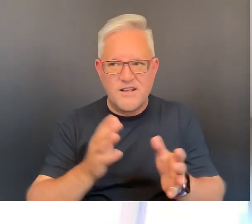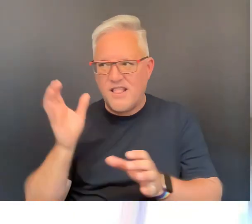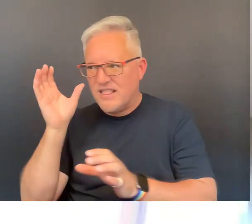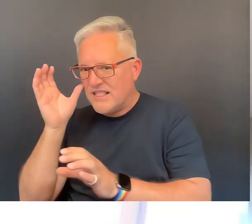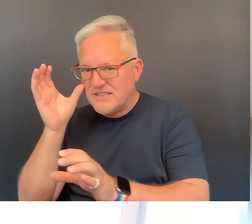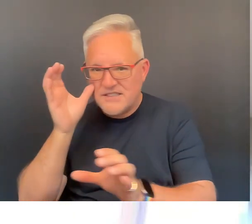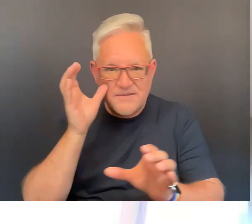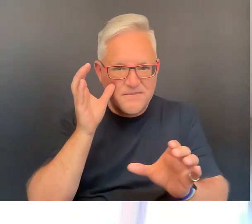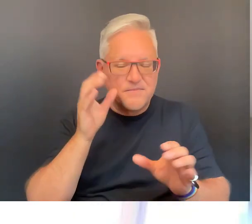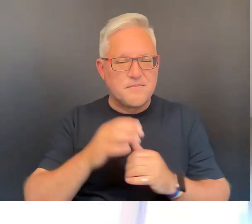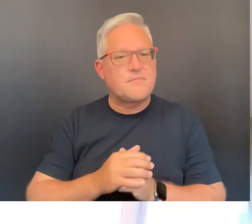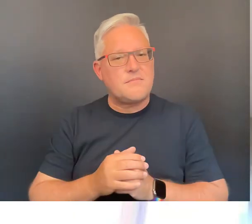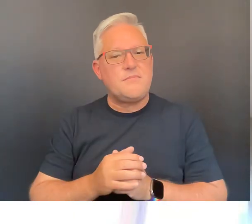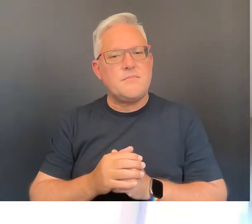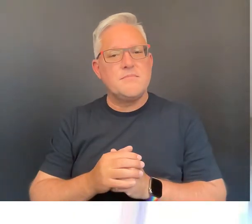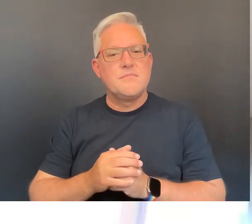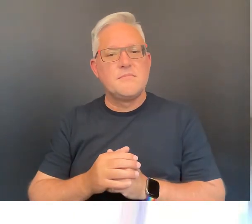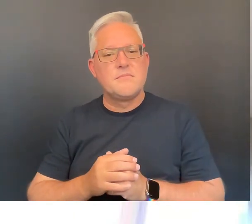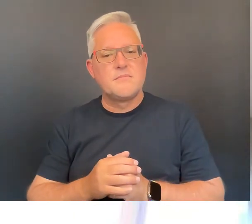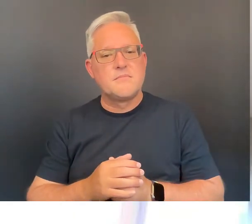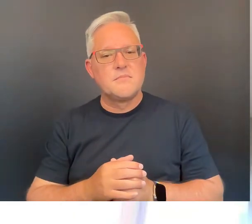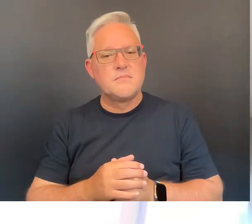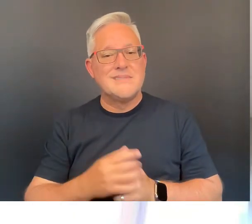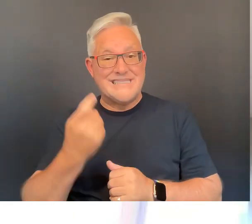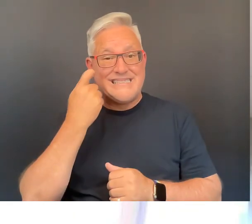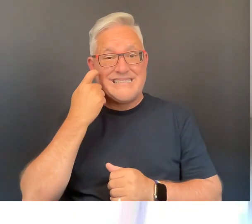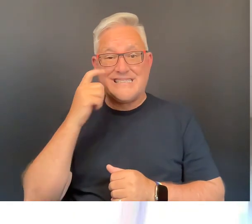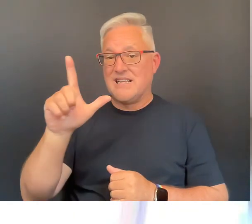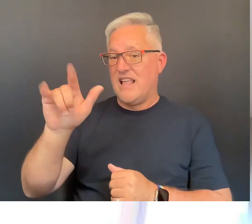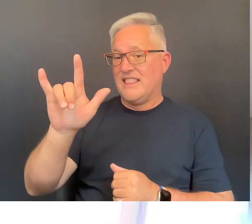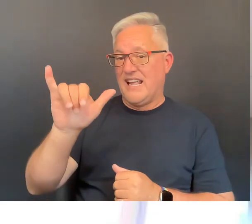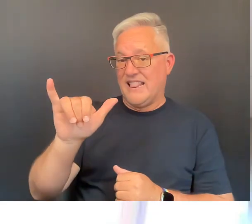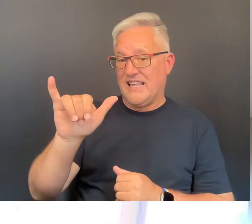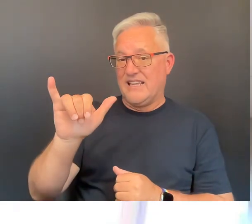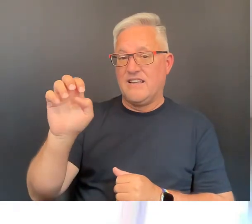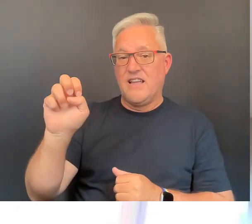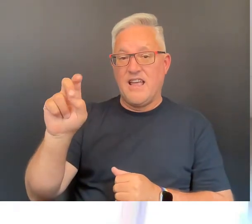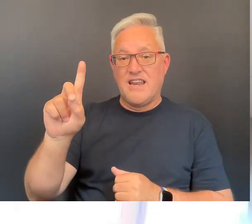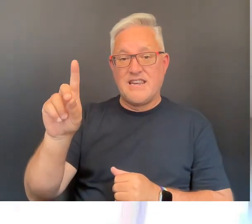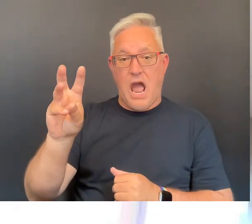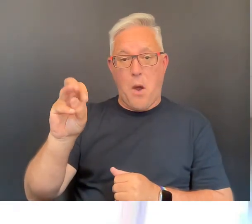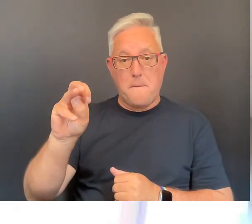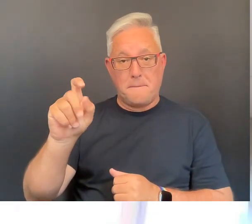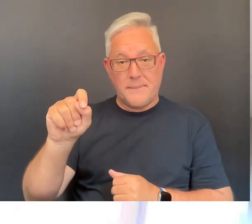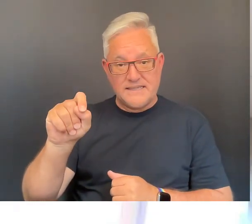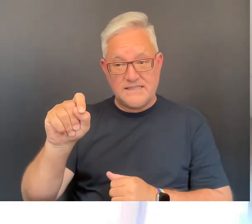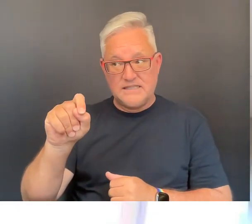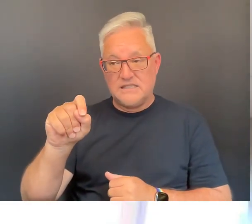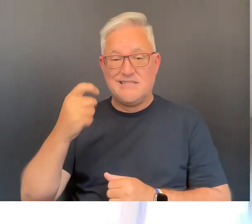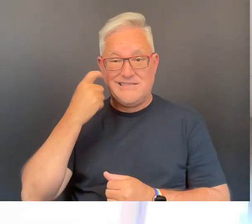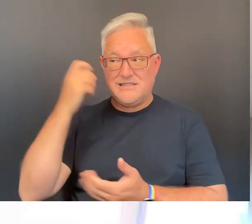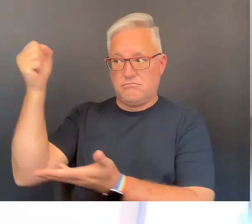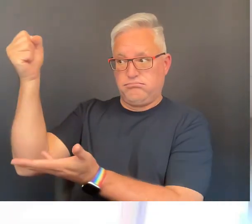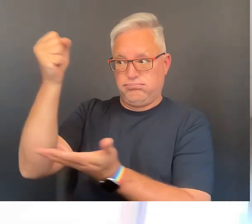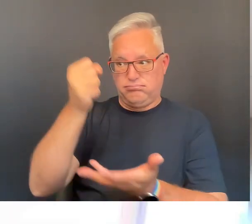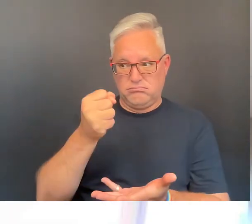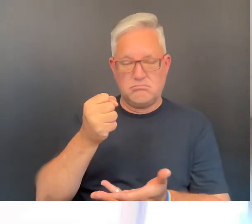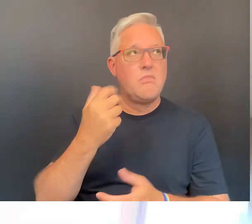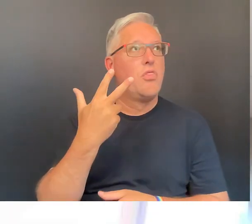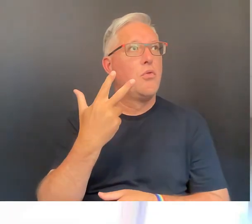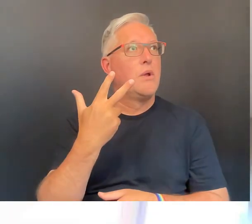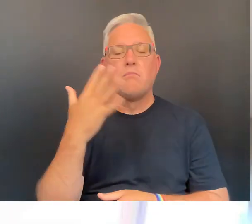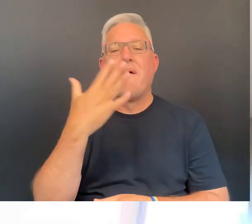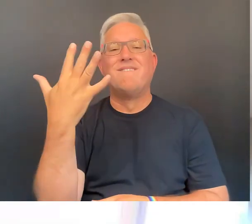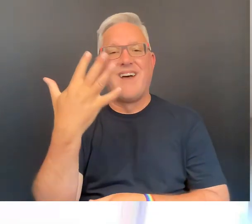been awarded humbly by Lilly Endowment. It's a 5-year grant